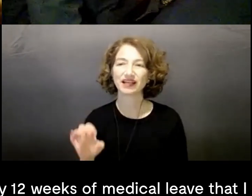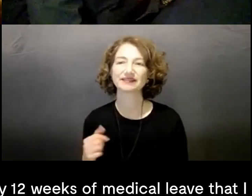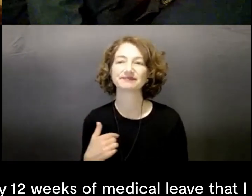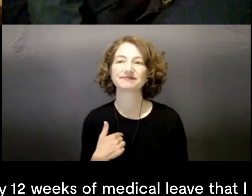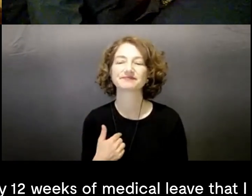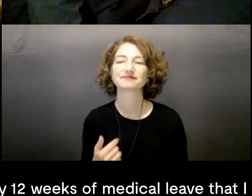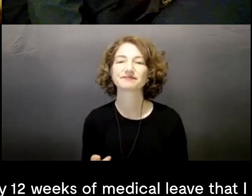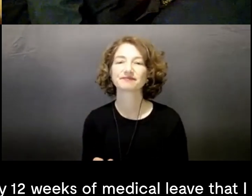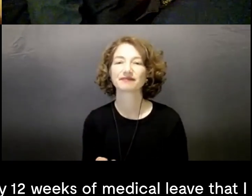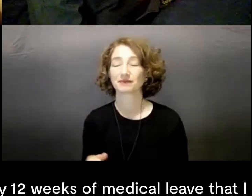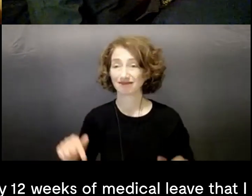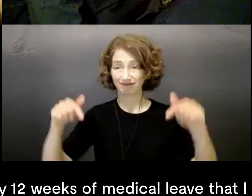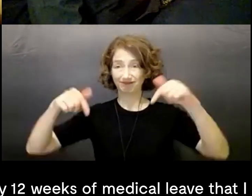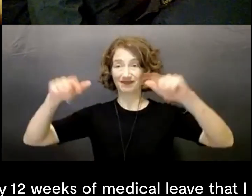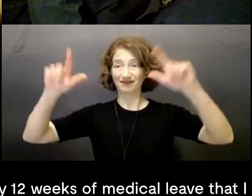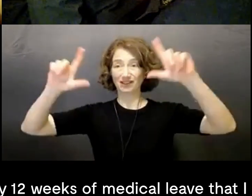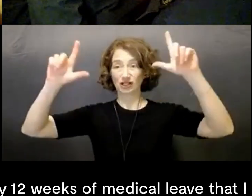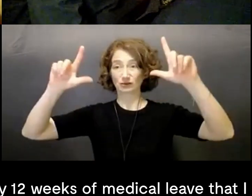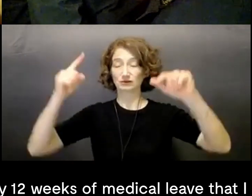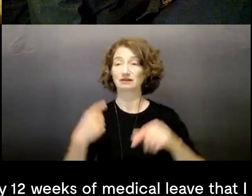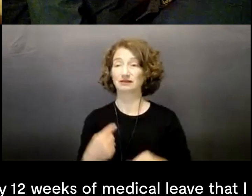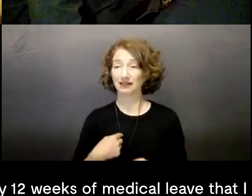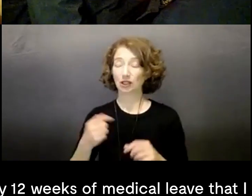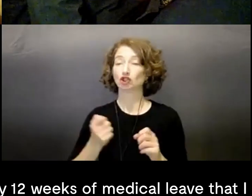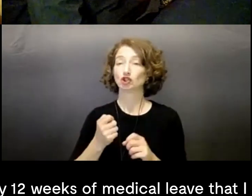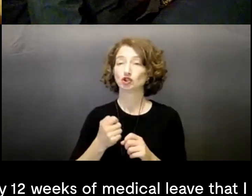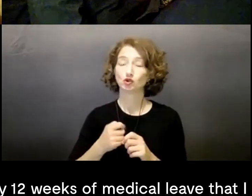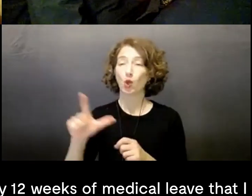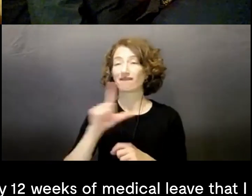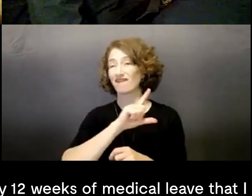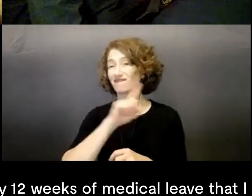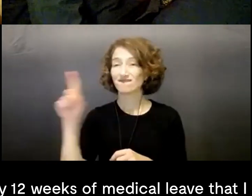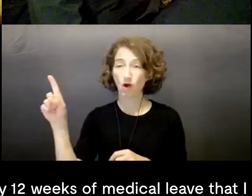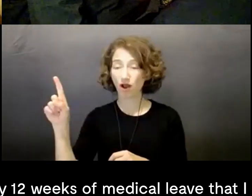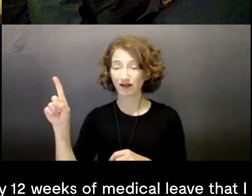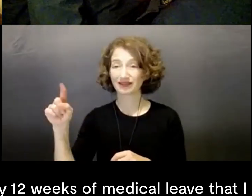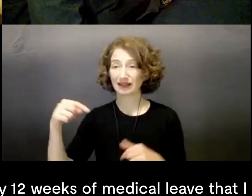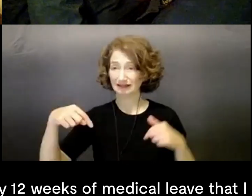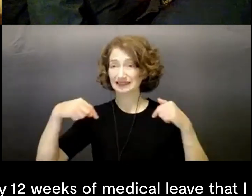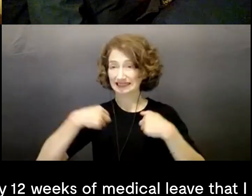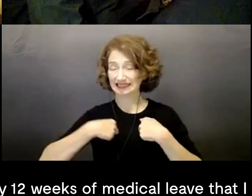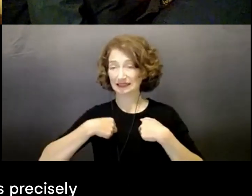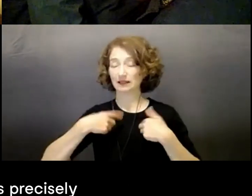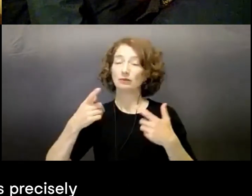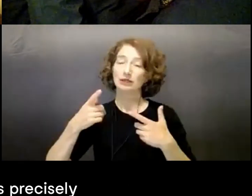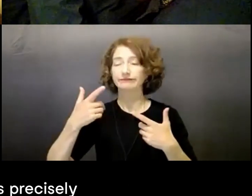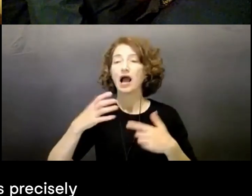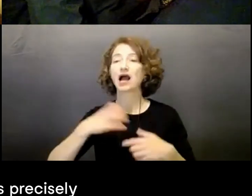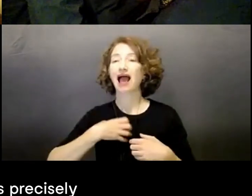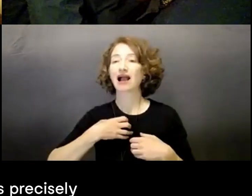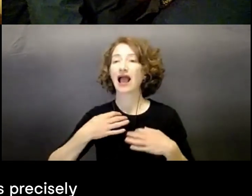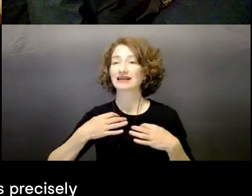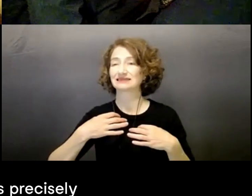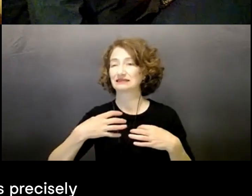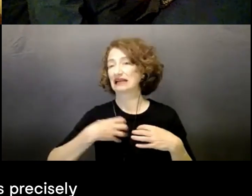This event is the only event in my 12 weeks of medical leave that I didn't cancel. And it was